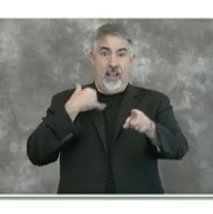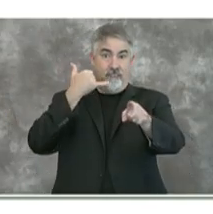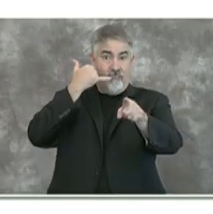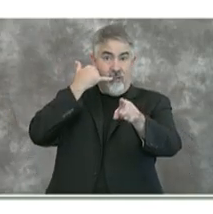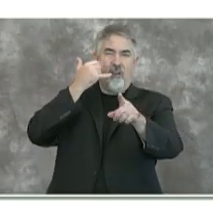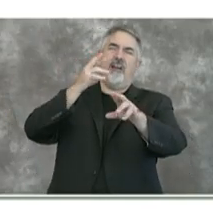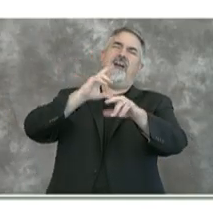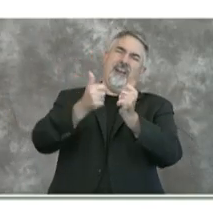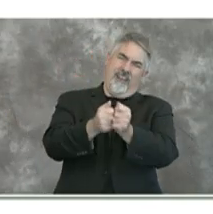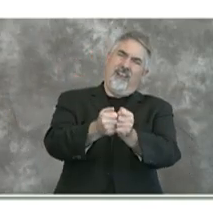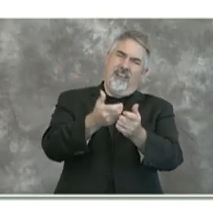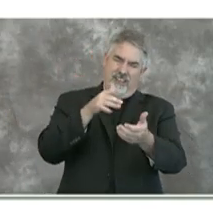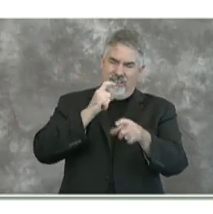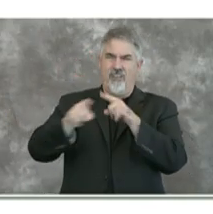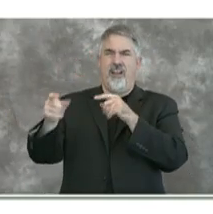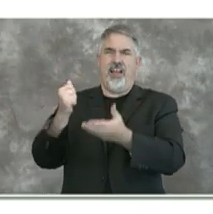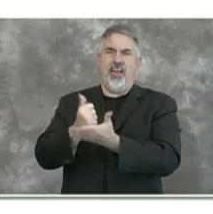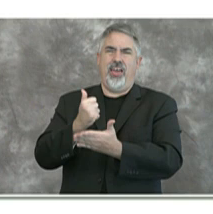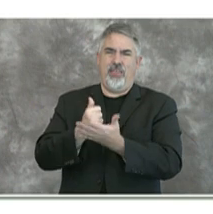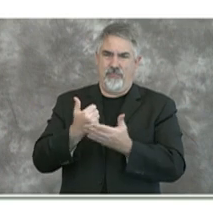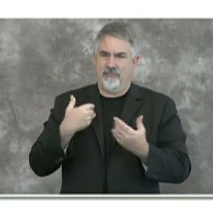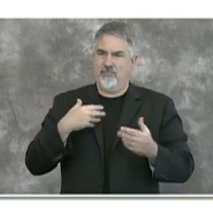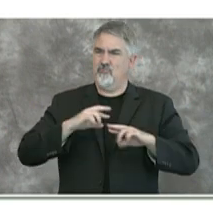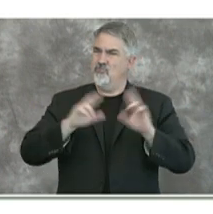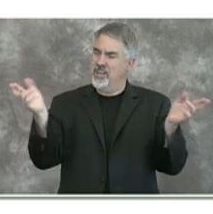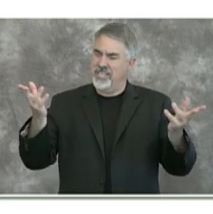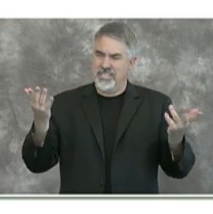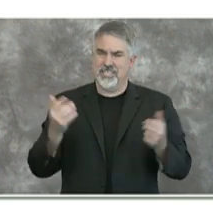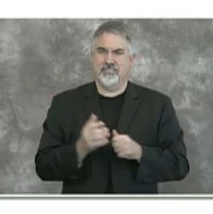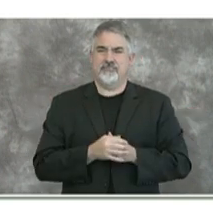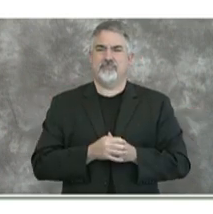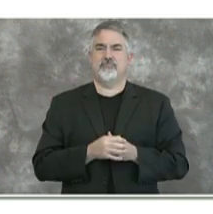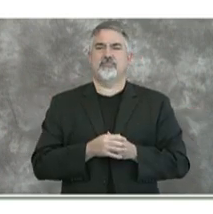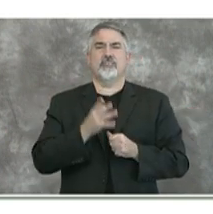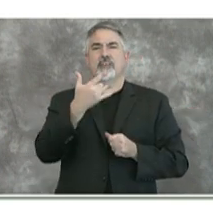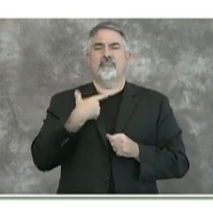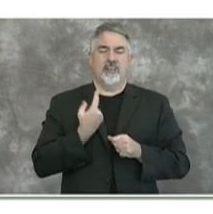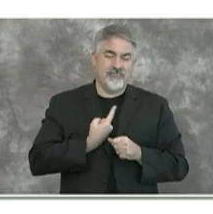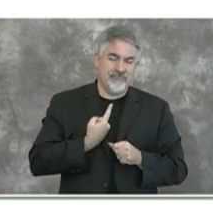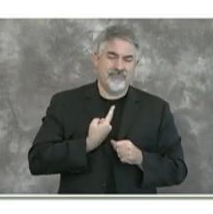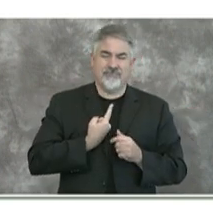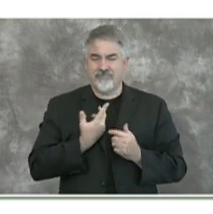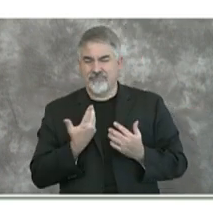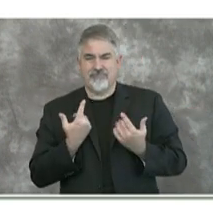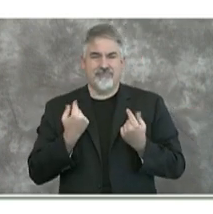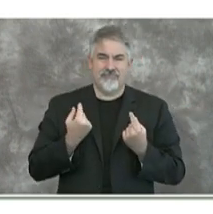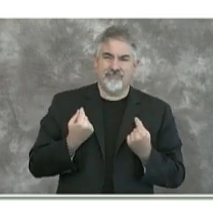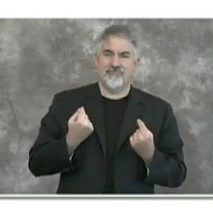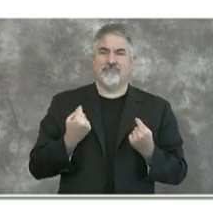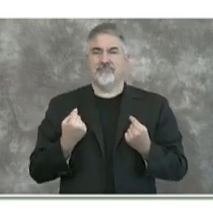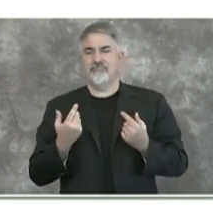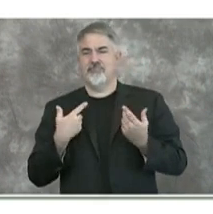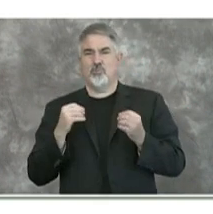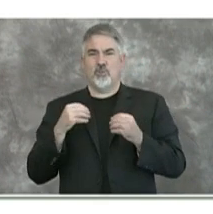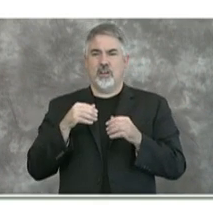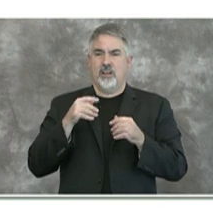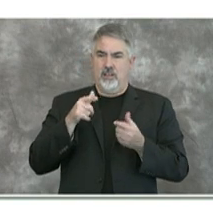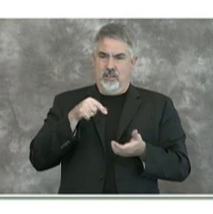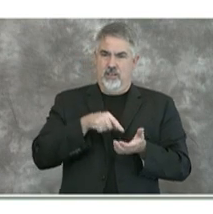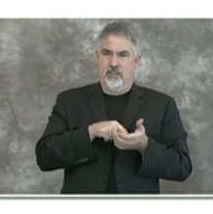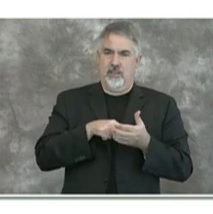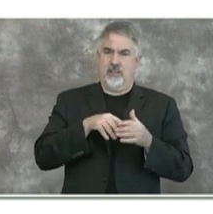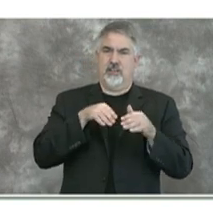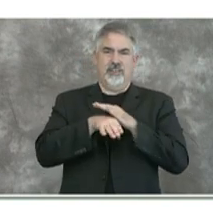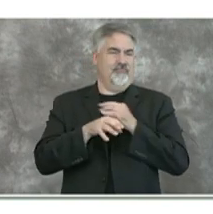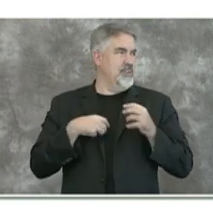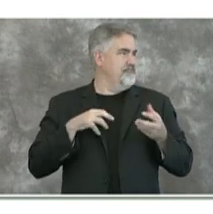to someone immediately, even if you feel extremely isolated. Call the Access and Crisis Line, as